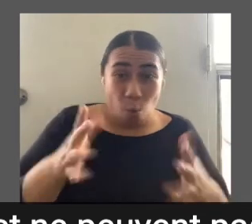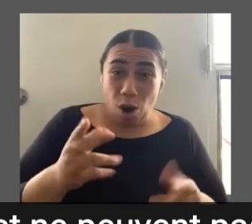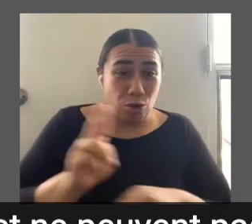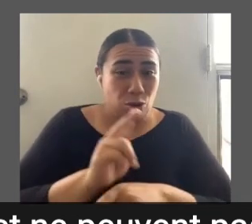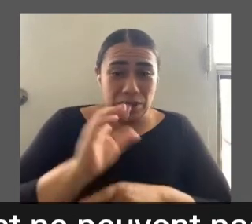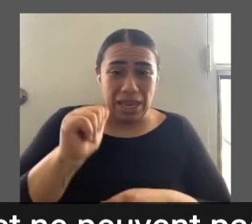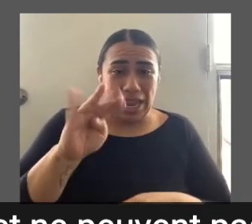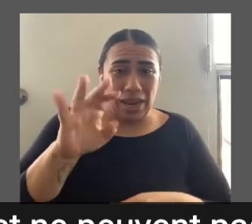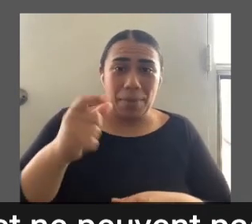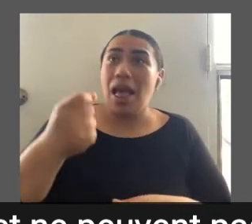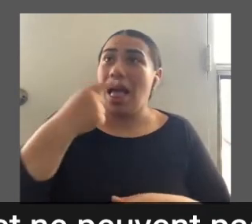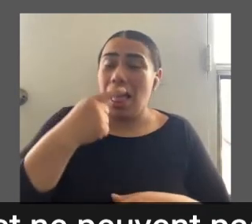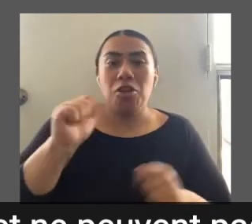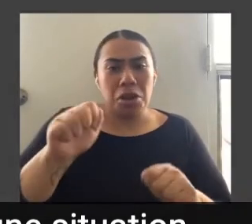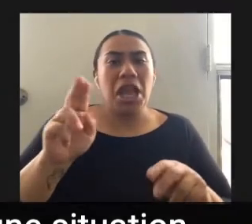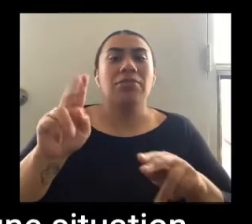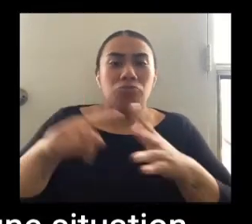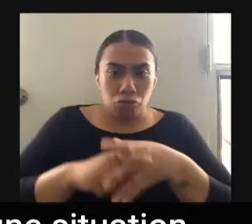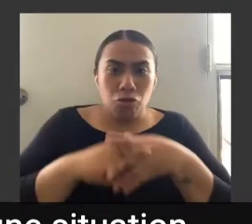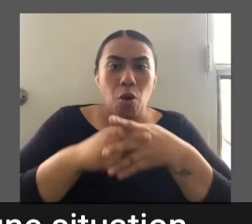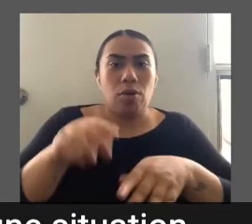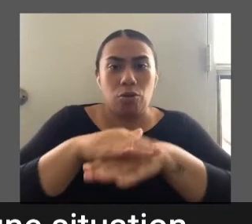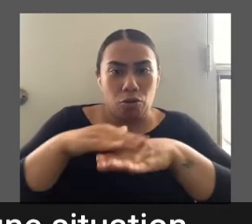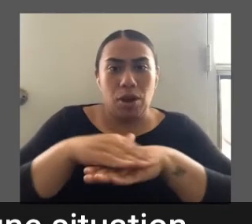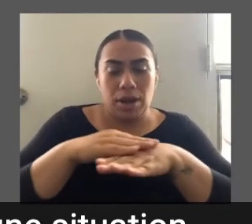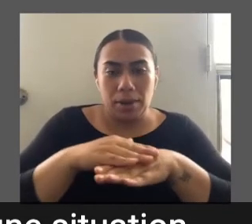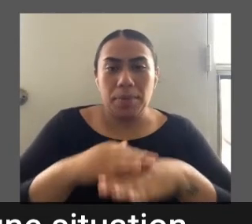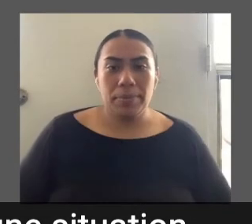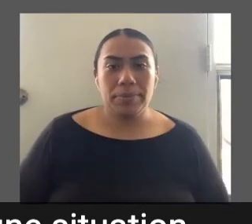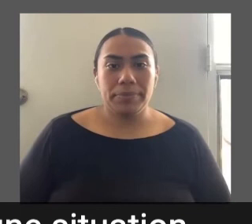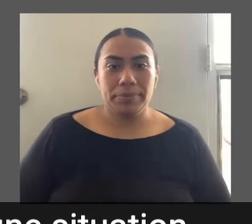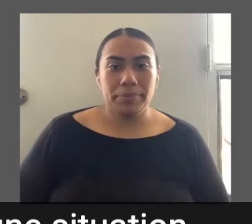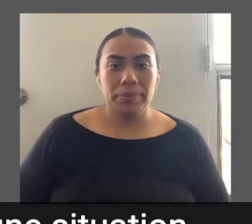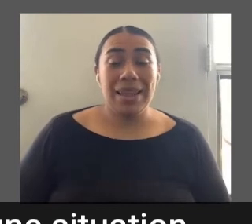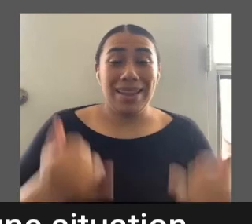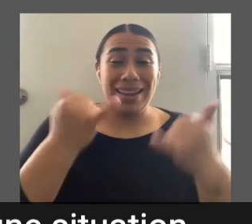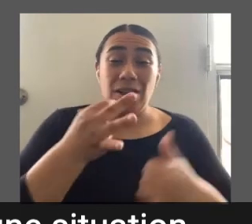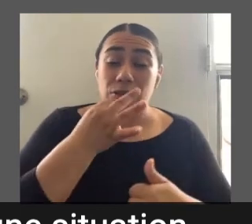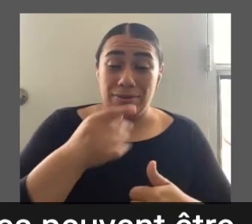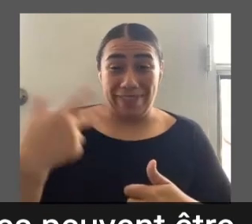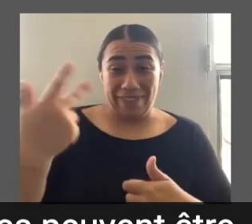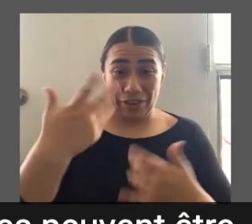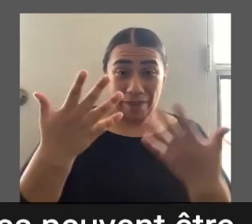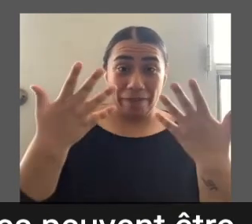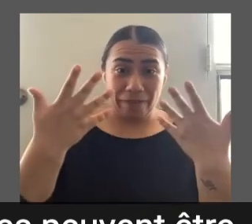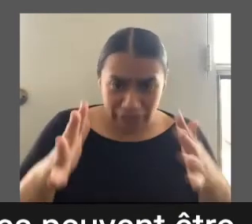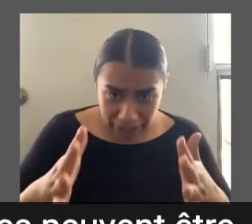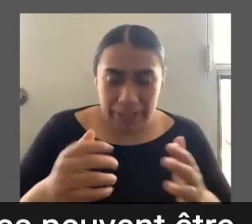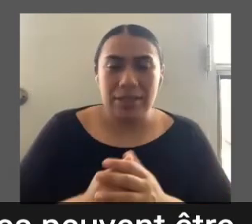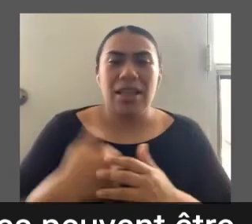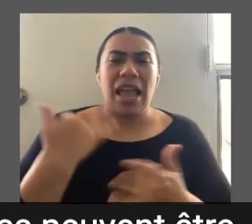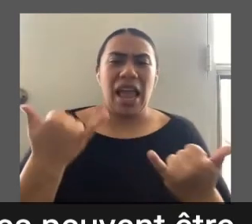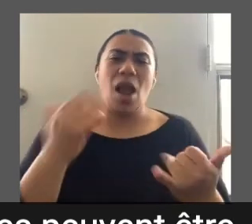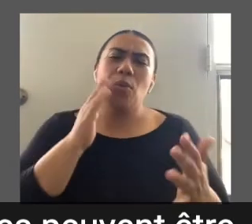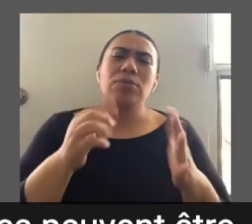cannot inhale it either. So I'm going to end this presentation with a hypothetical situation to illustrate how